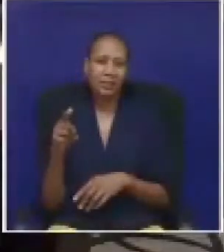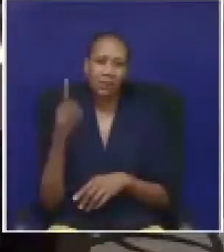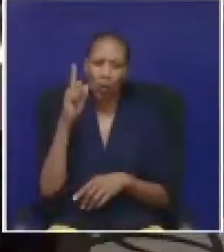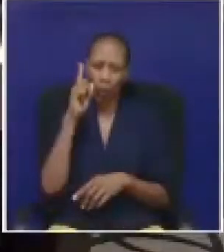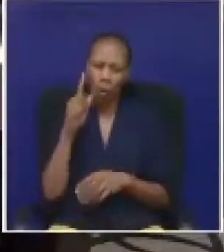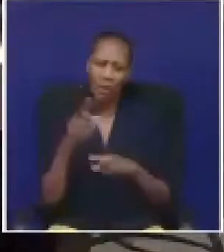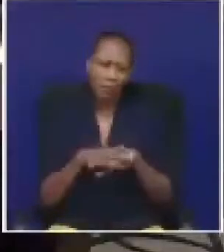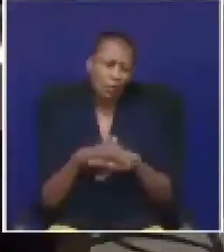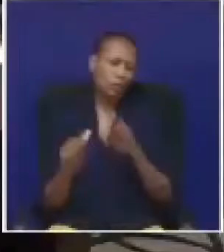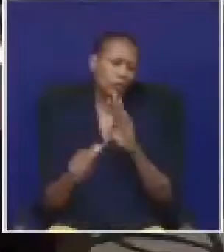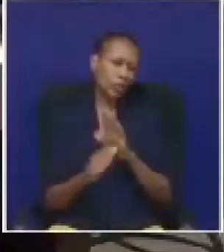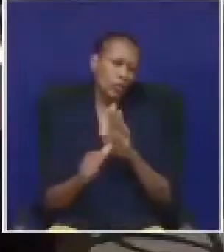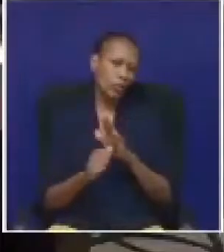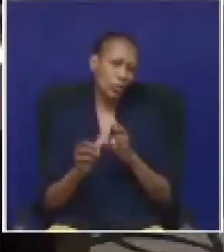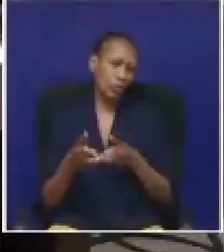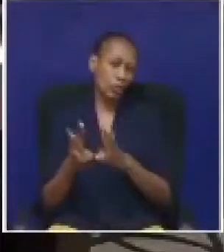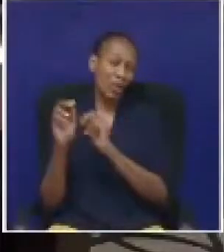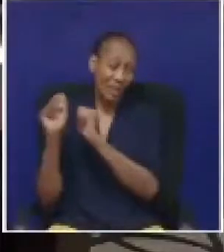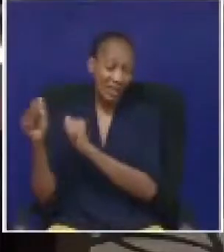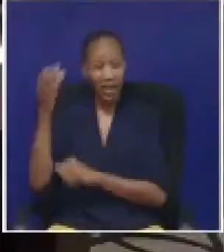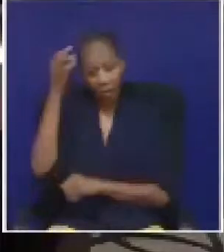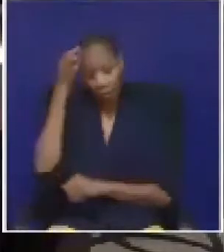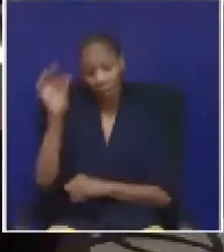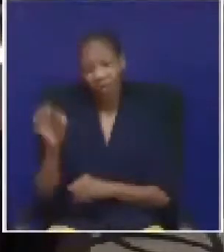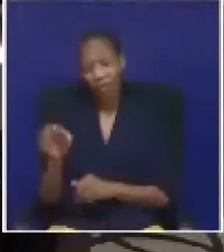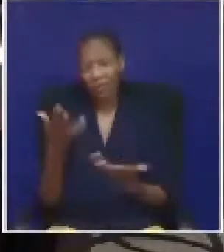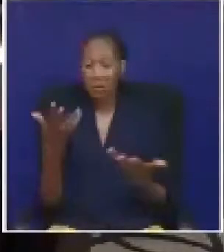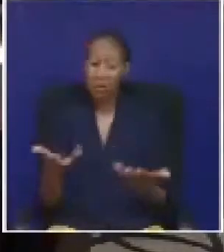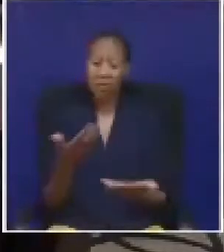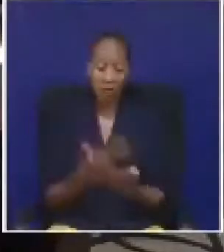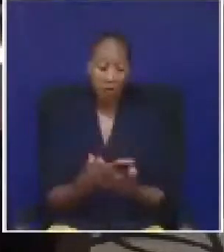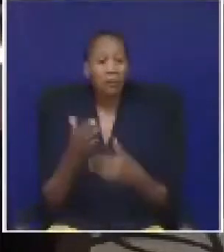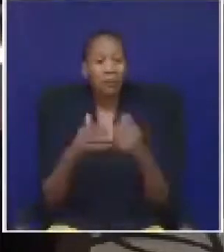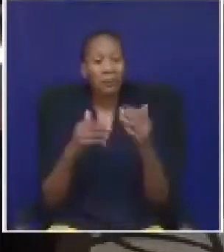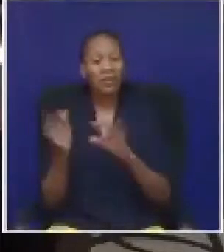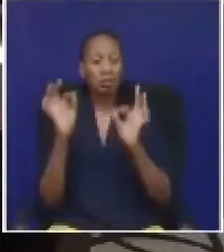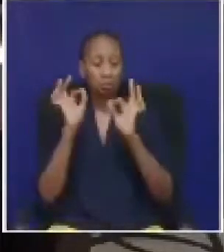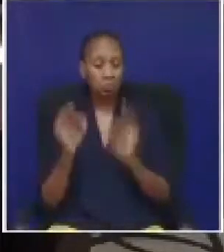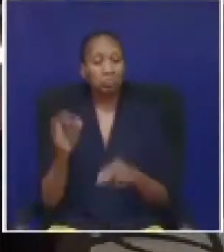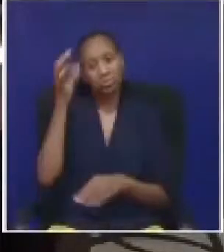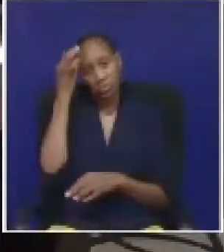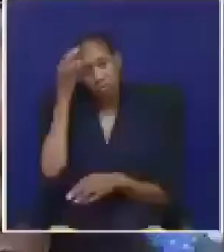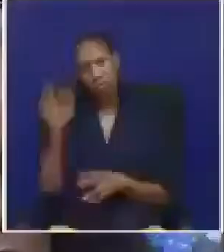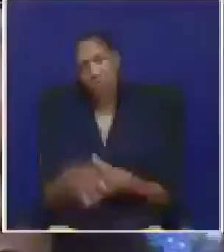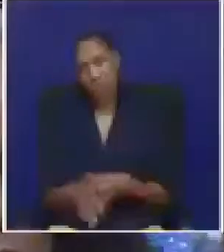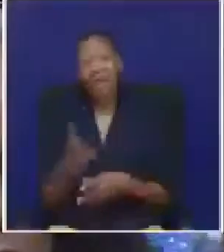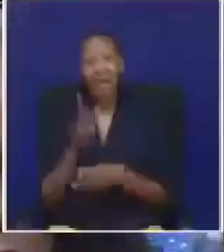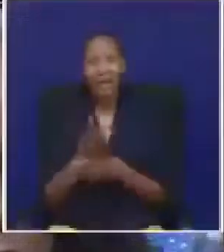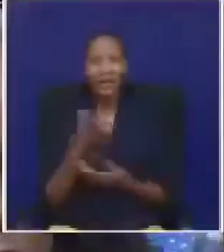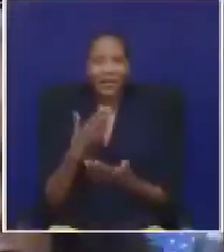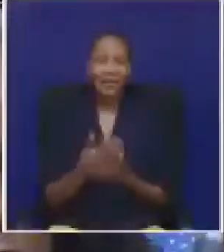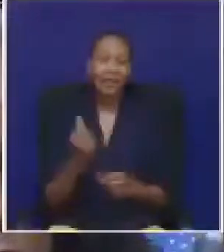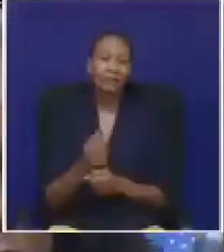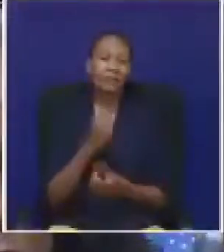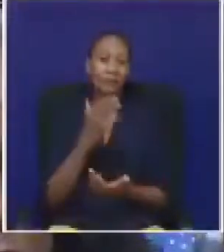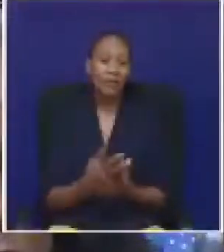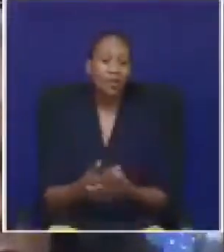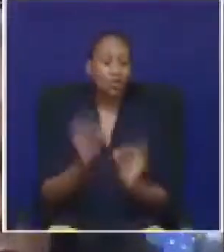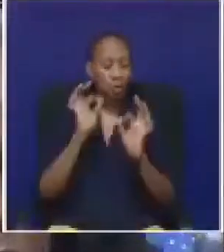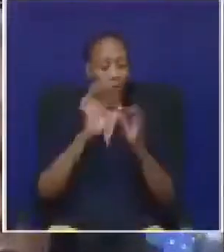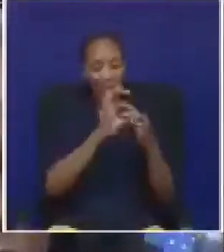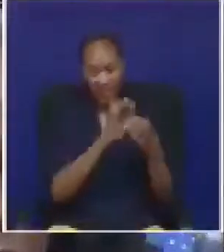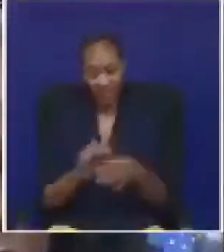most important instruments for building a capable development state and for ensuring integrated planning